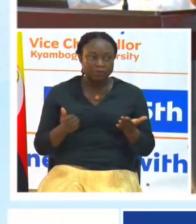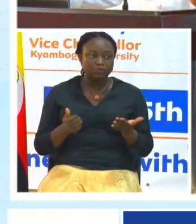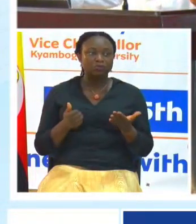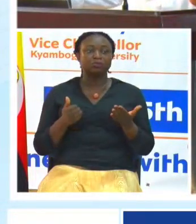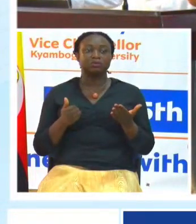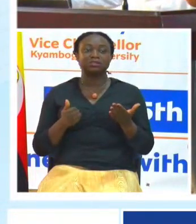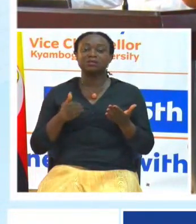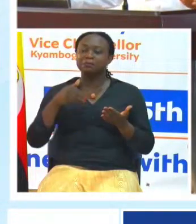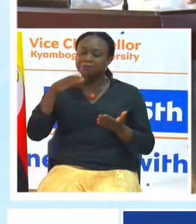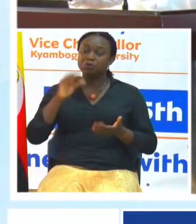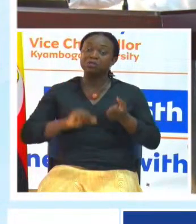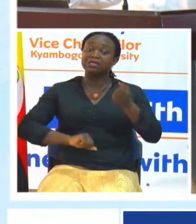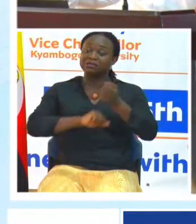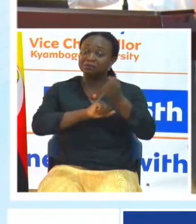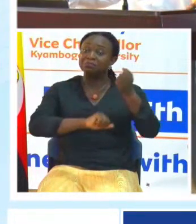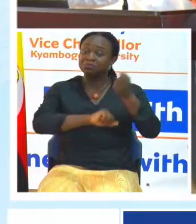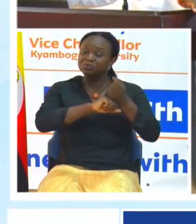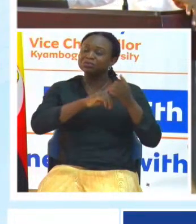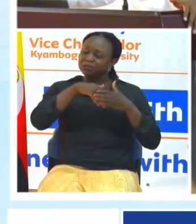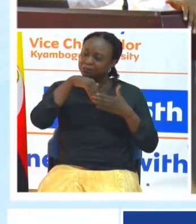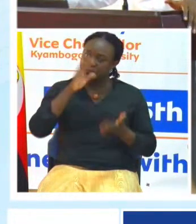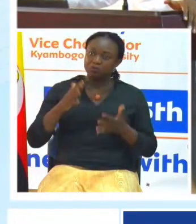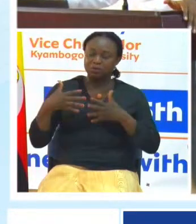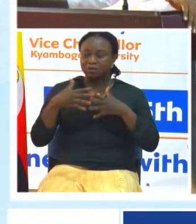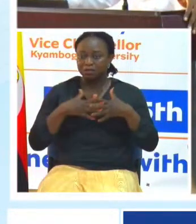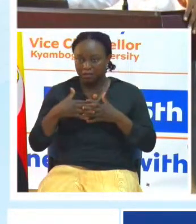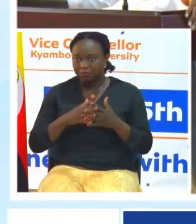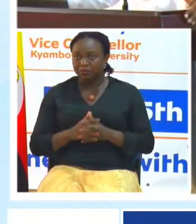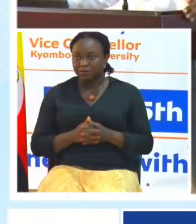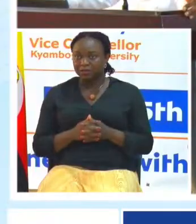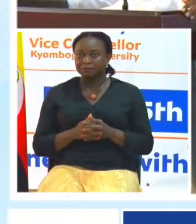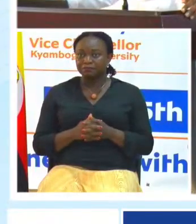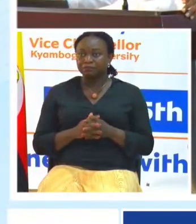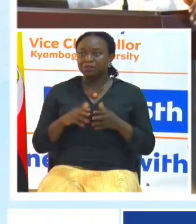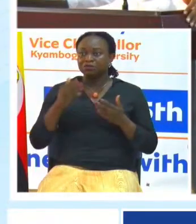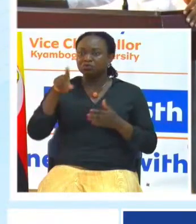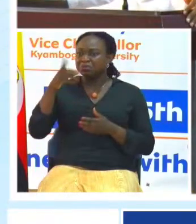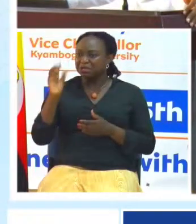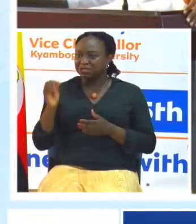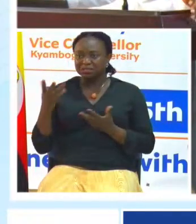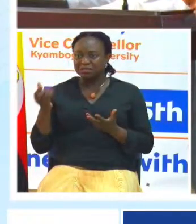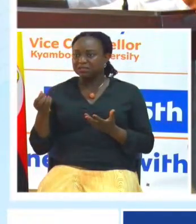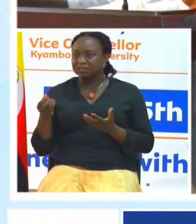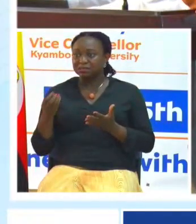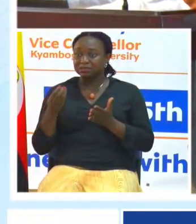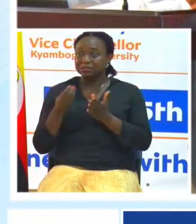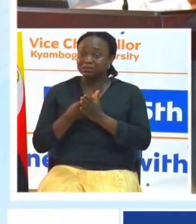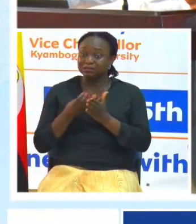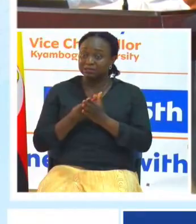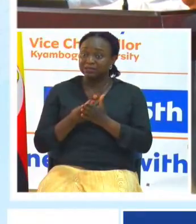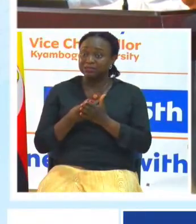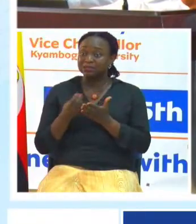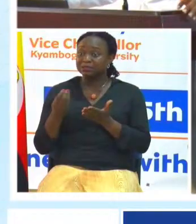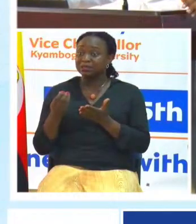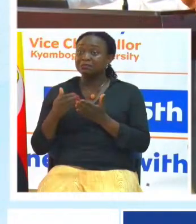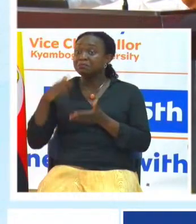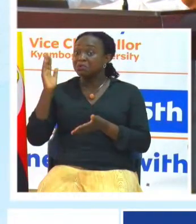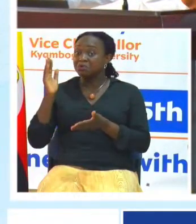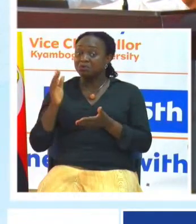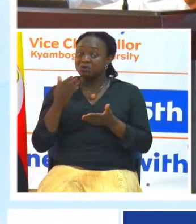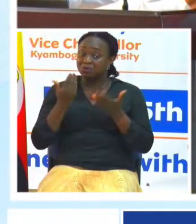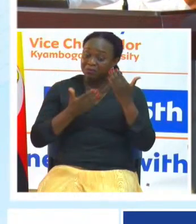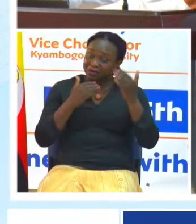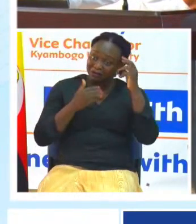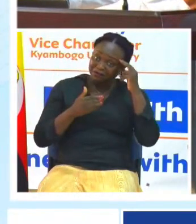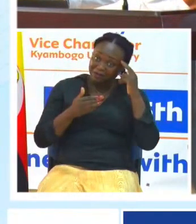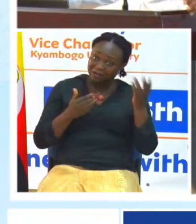most funded studies level of studying in the United States. PhD has more funding than masters, and